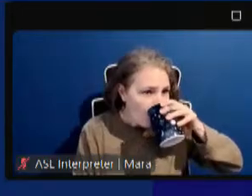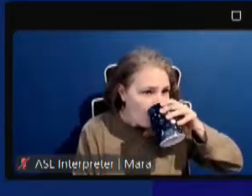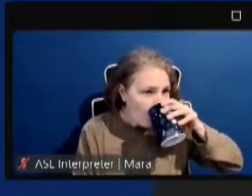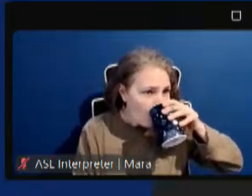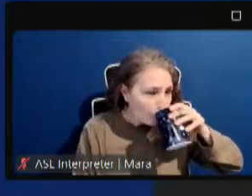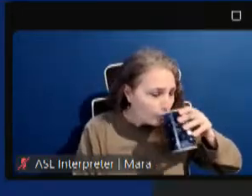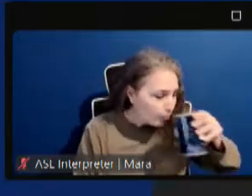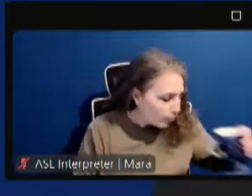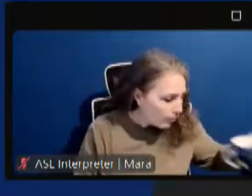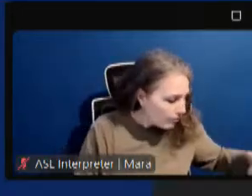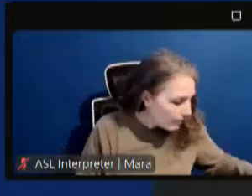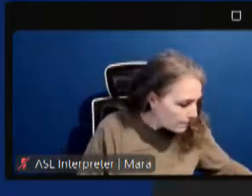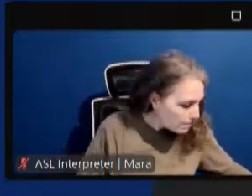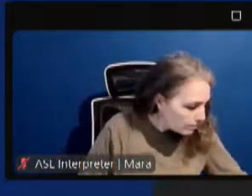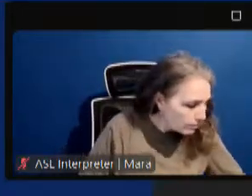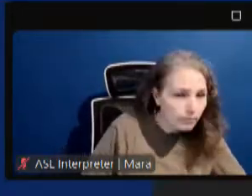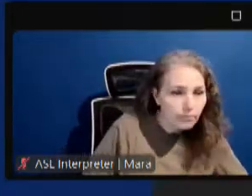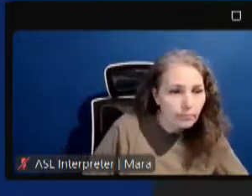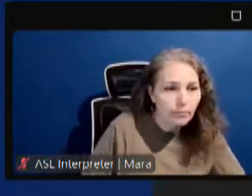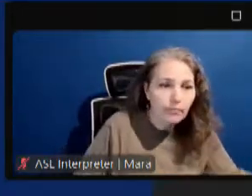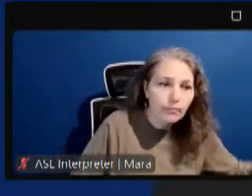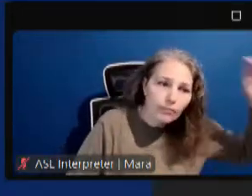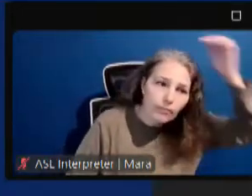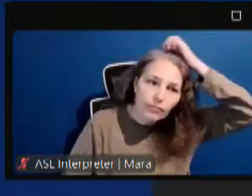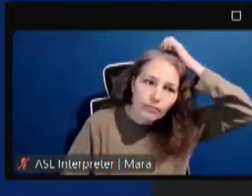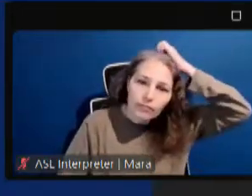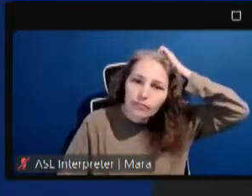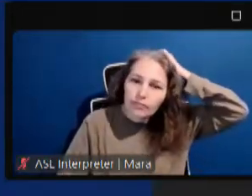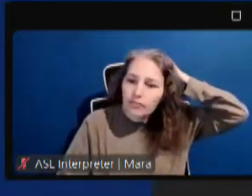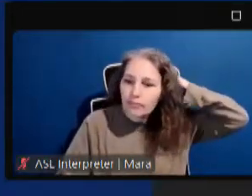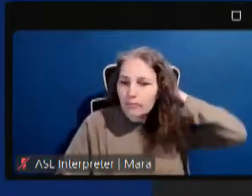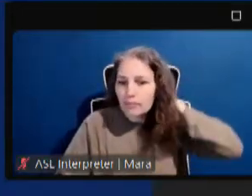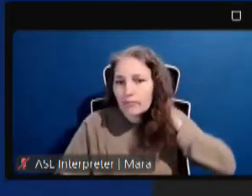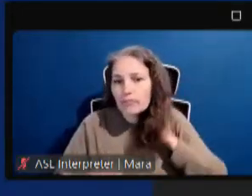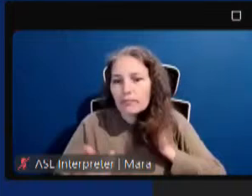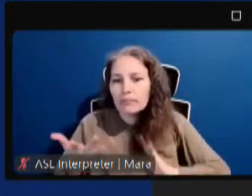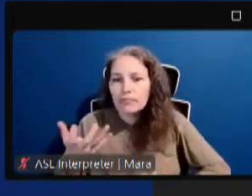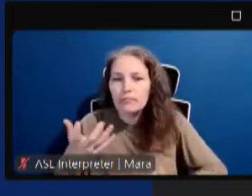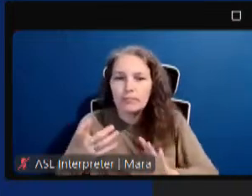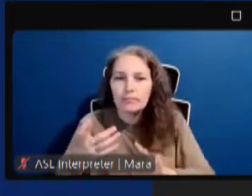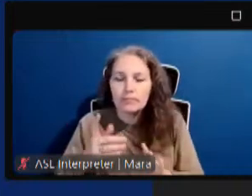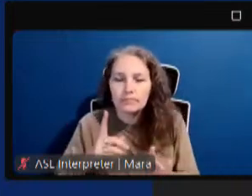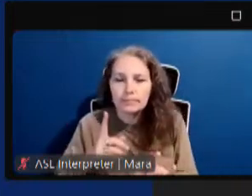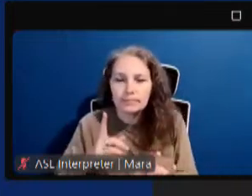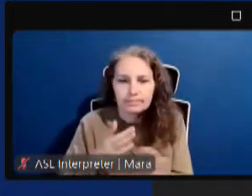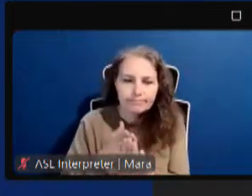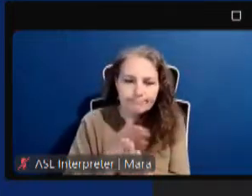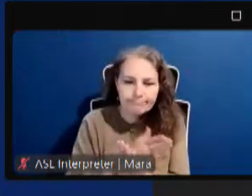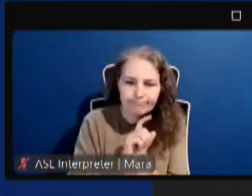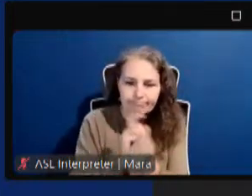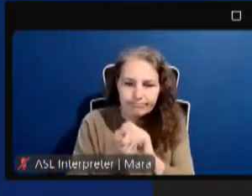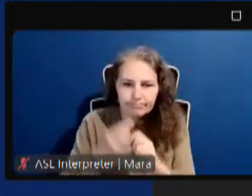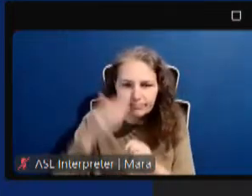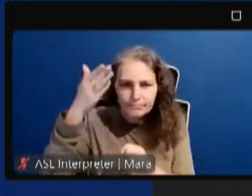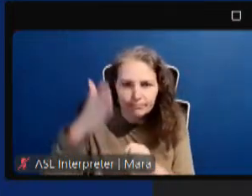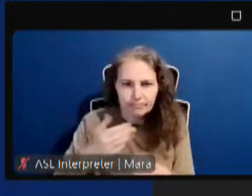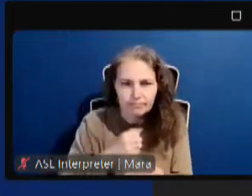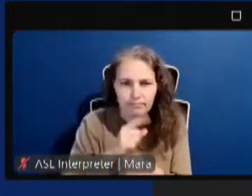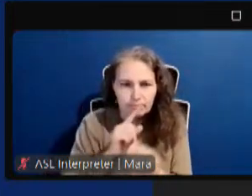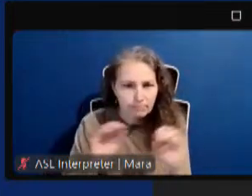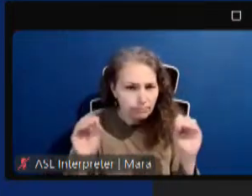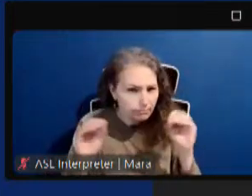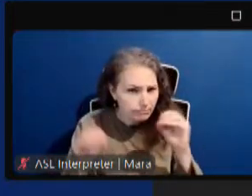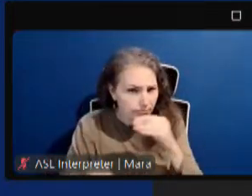And just to confirm before I transition over to our next speaker, that there's nothing to add from regional planning.